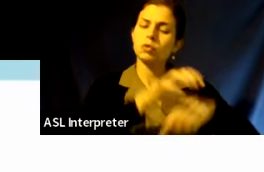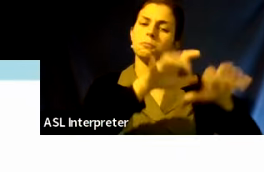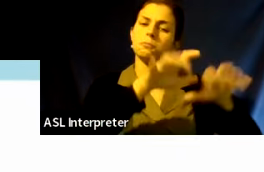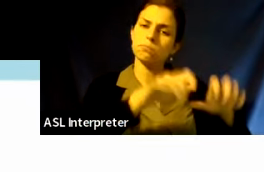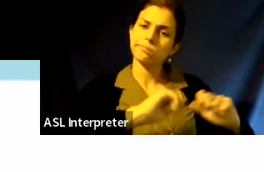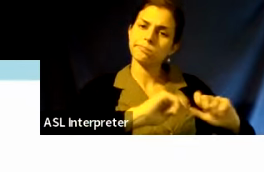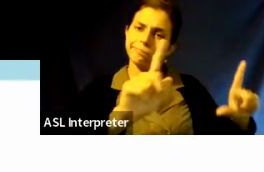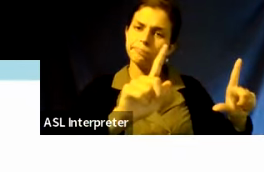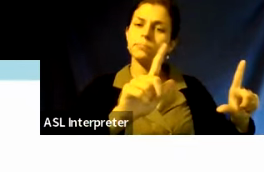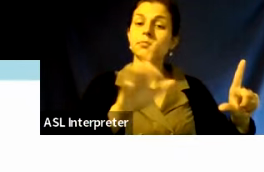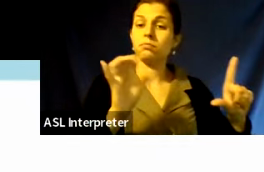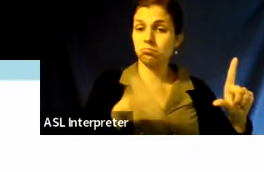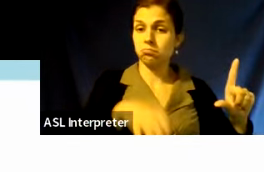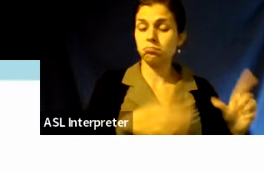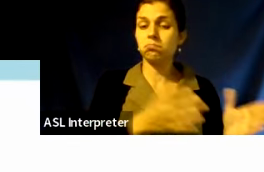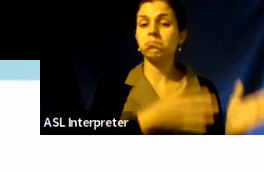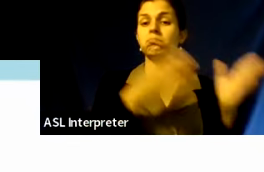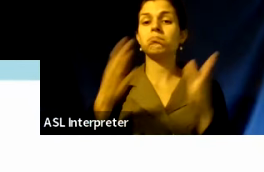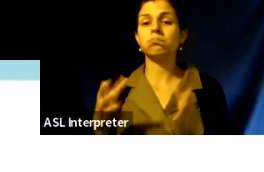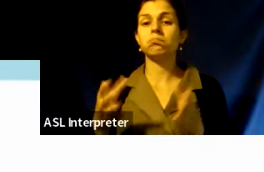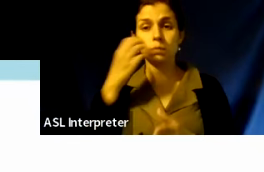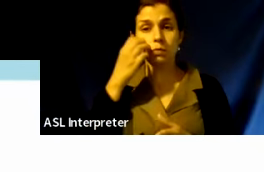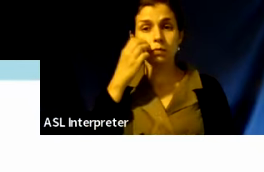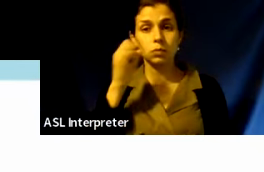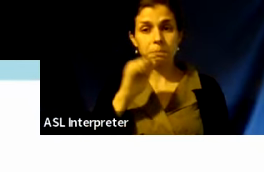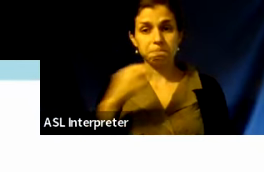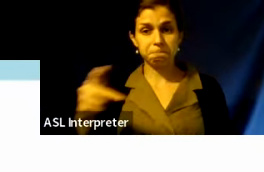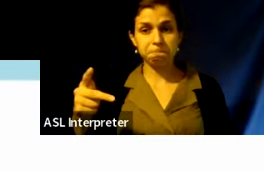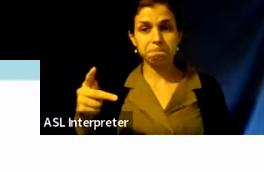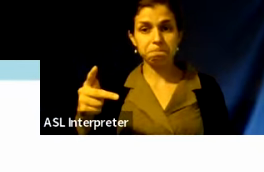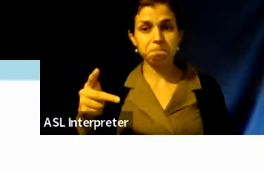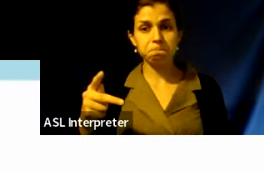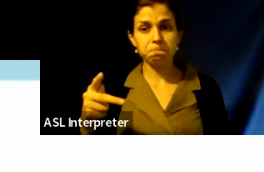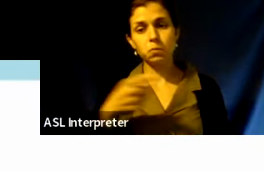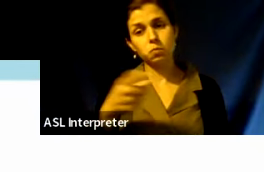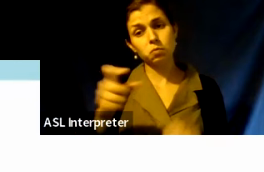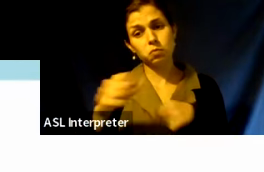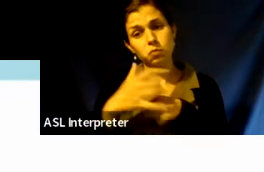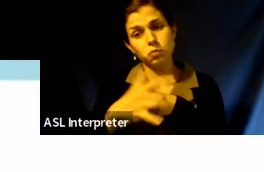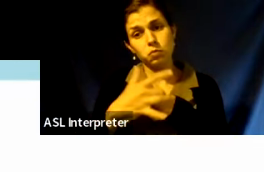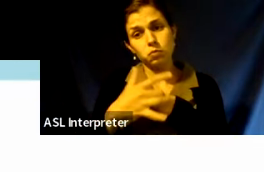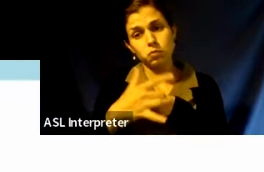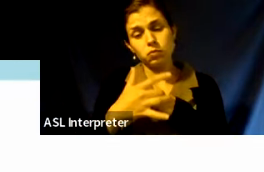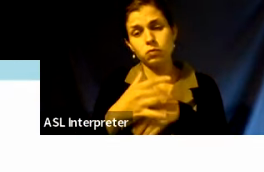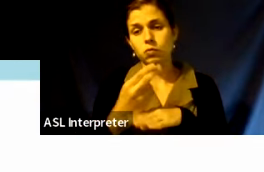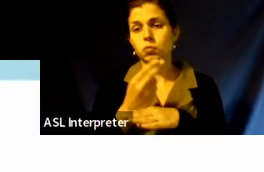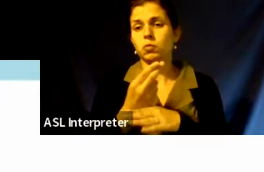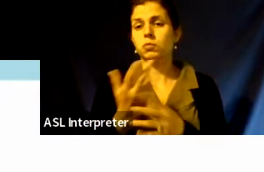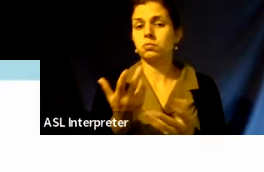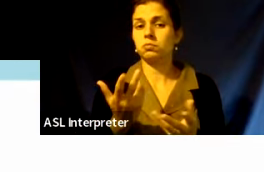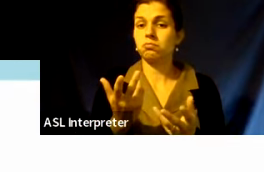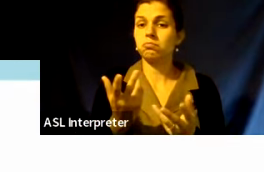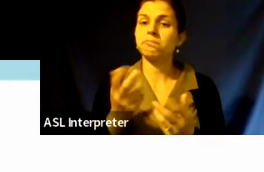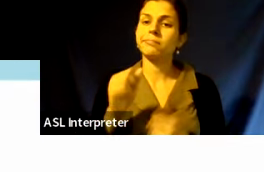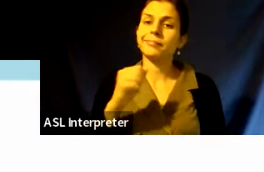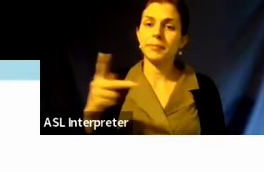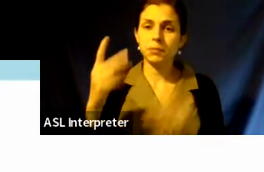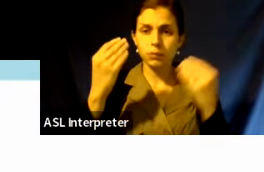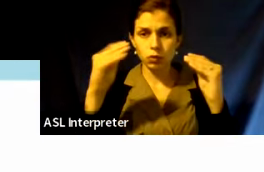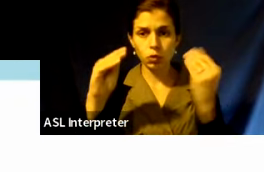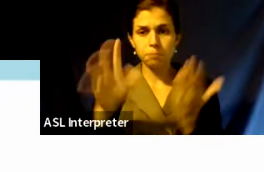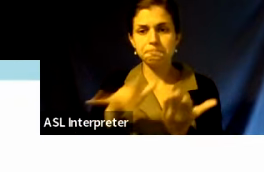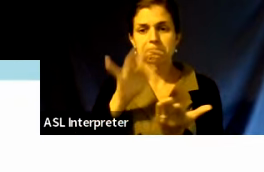There's also a mobile app that's available to you. And the mobile app you could find just by going to your app store,